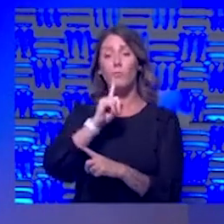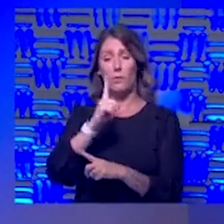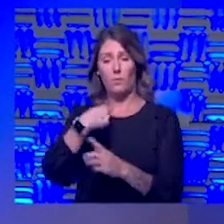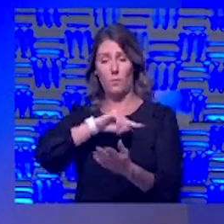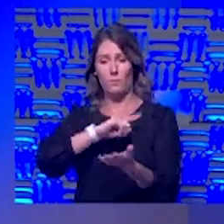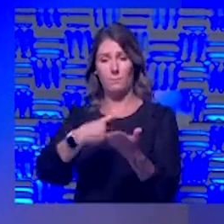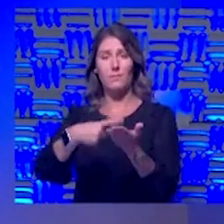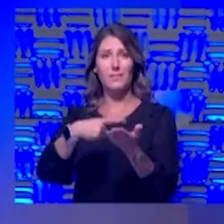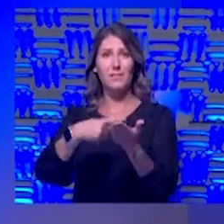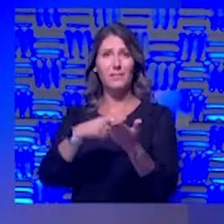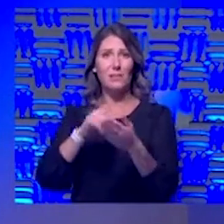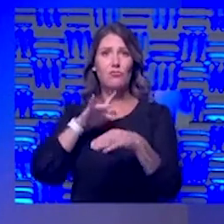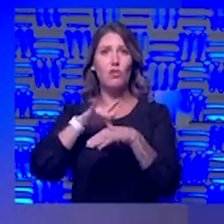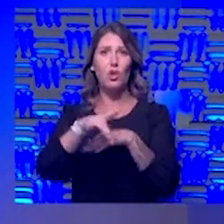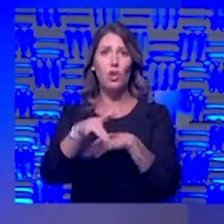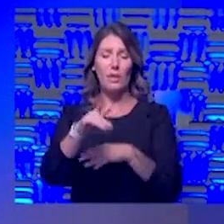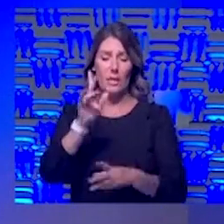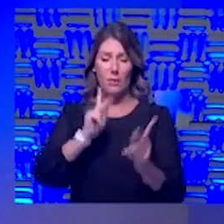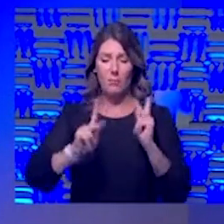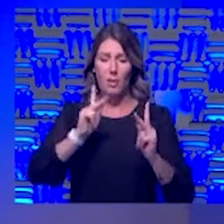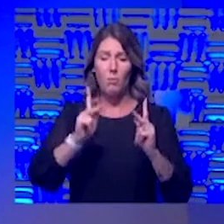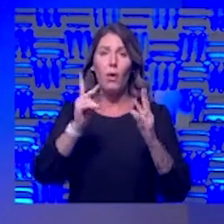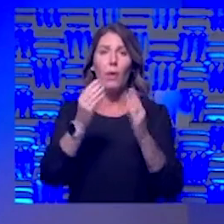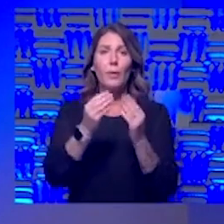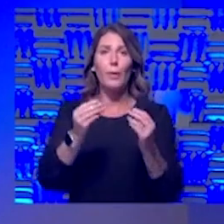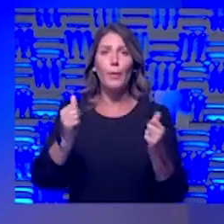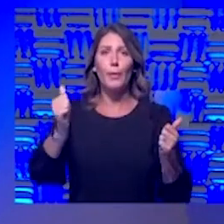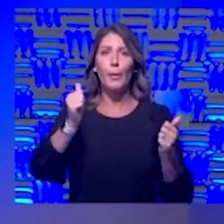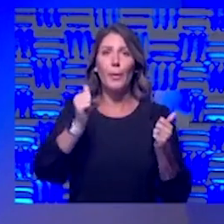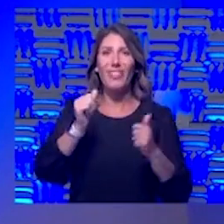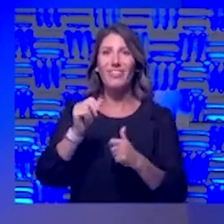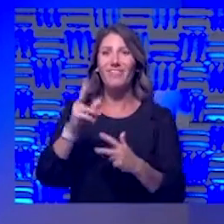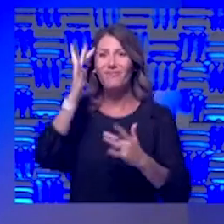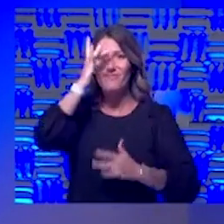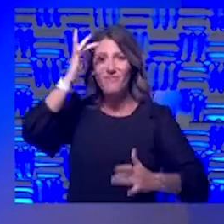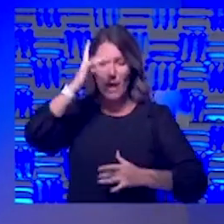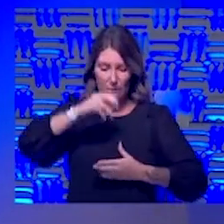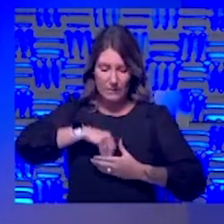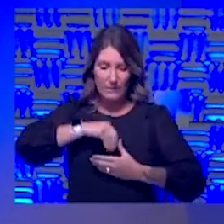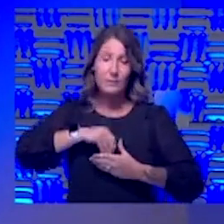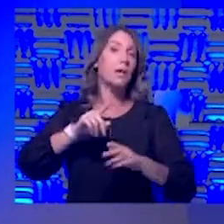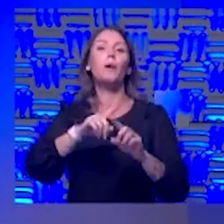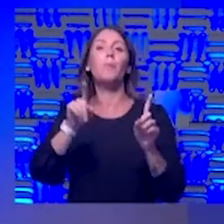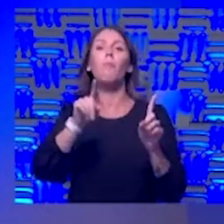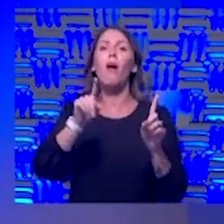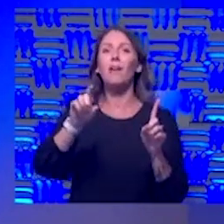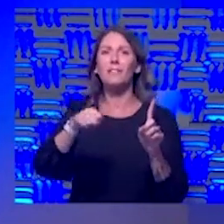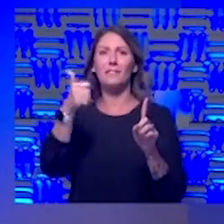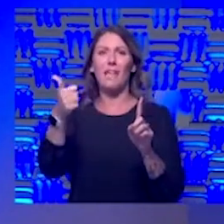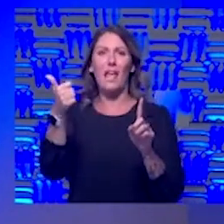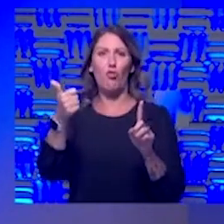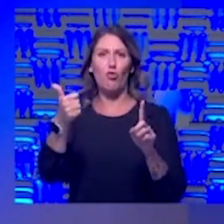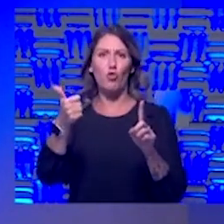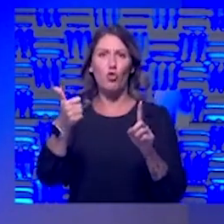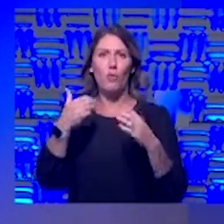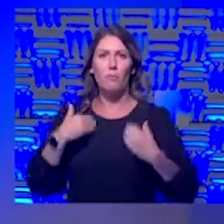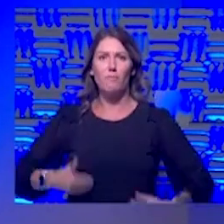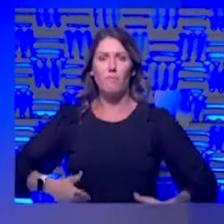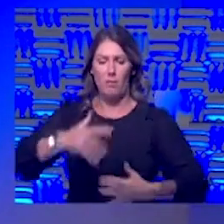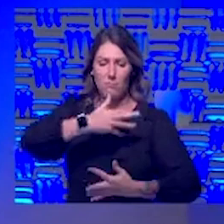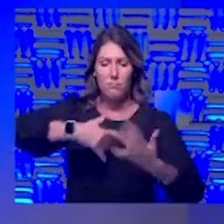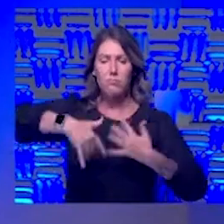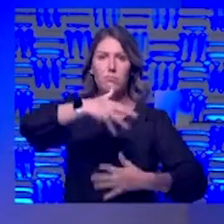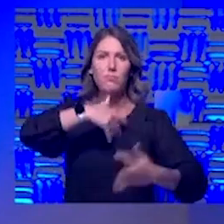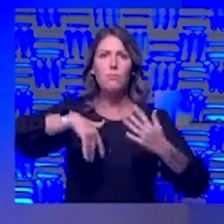lot of people clear the viral infection, but what happens after? And we've said this before, the cytokine storm. The immune dysregulation,